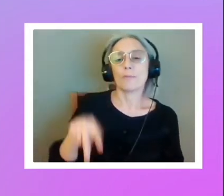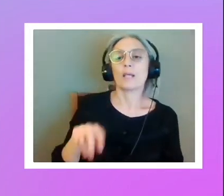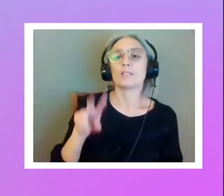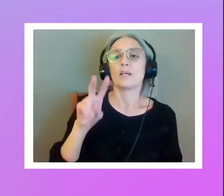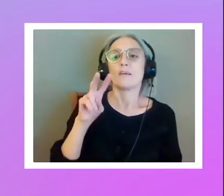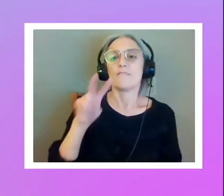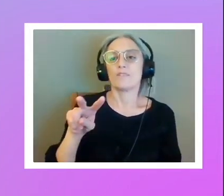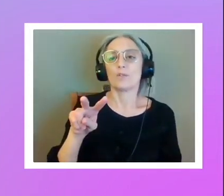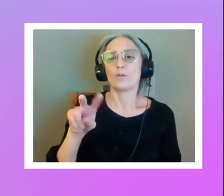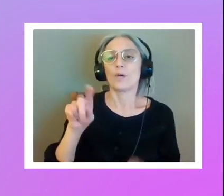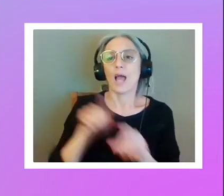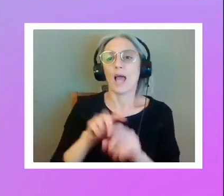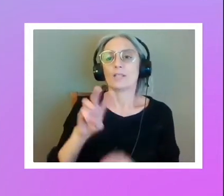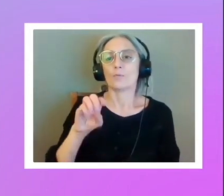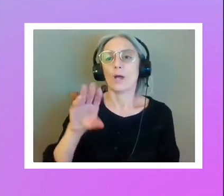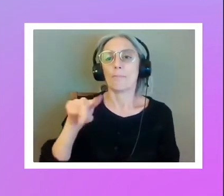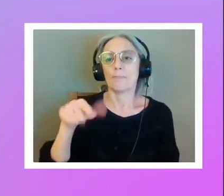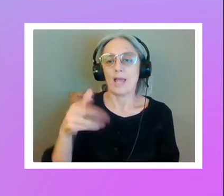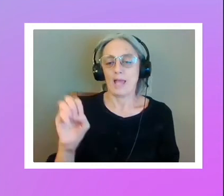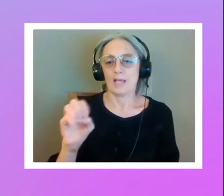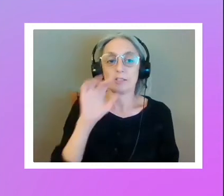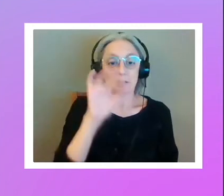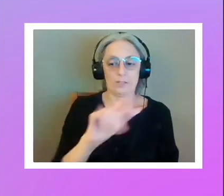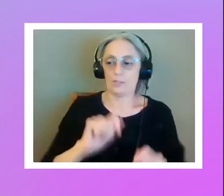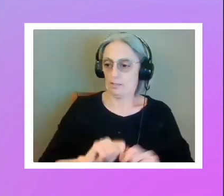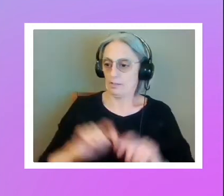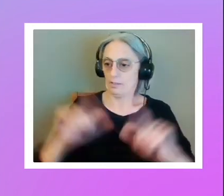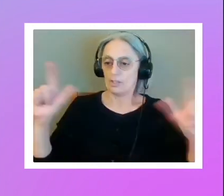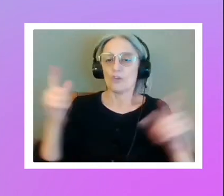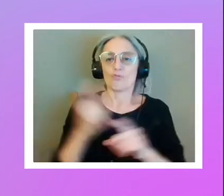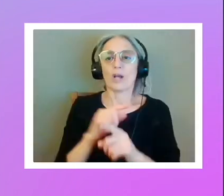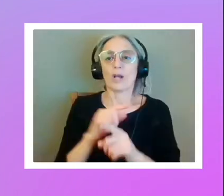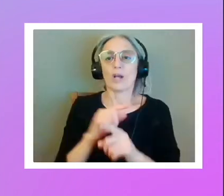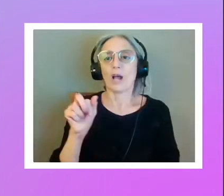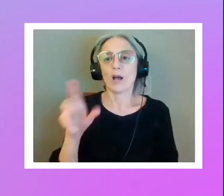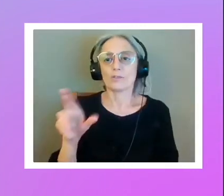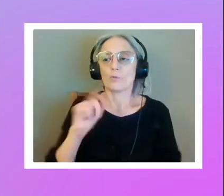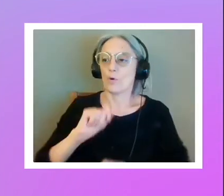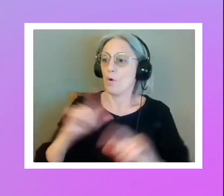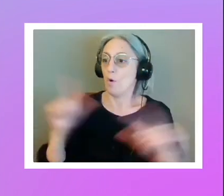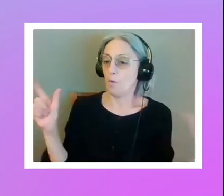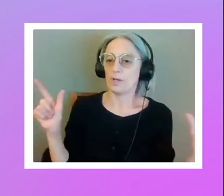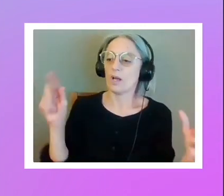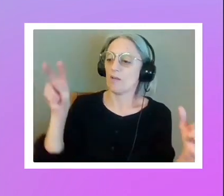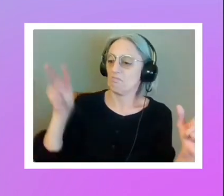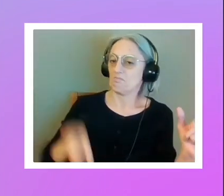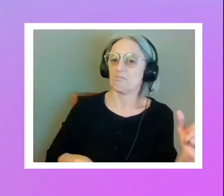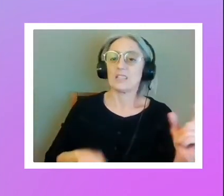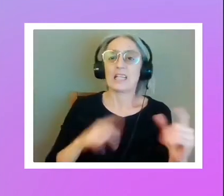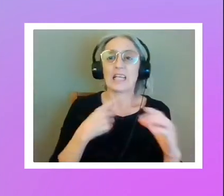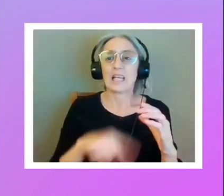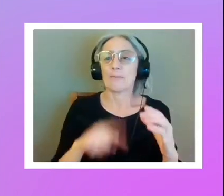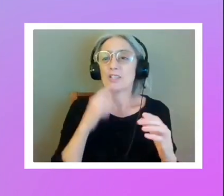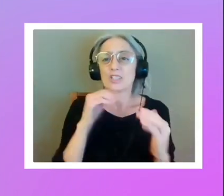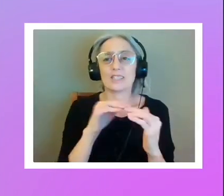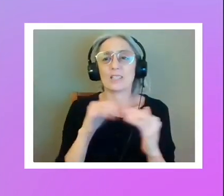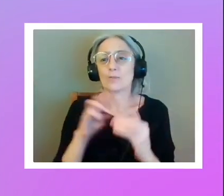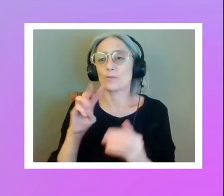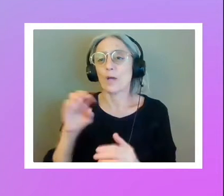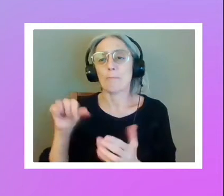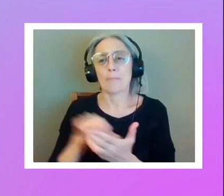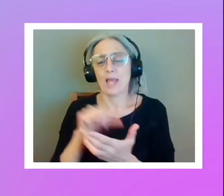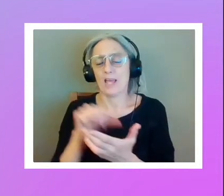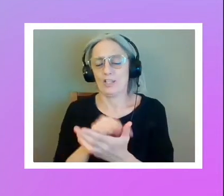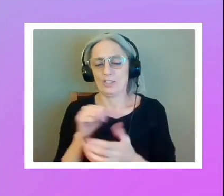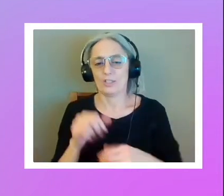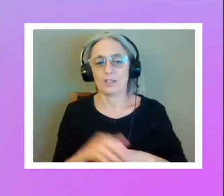open up your email into a regular web browser. Again, emails are just a web page. You can then click your ARIA tool,